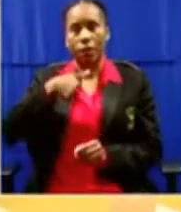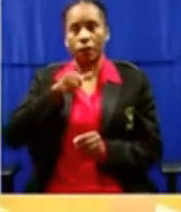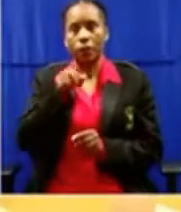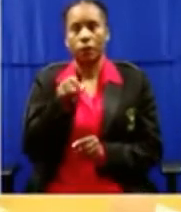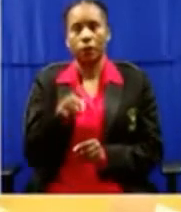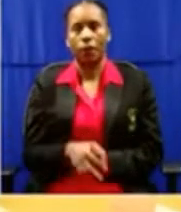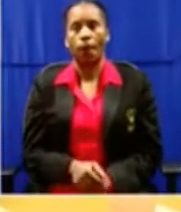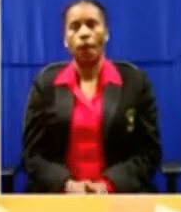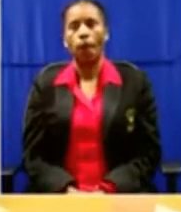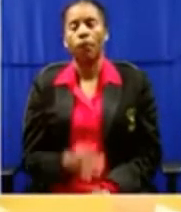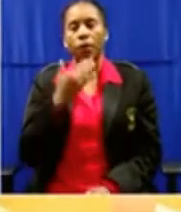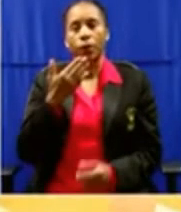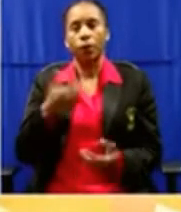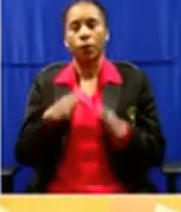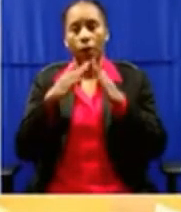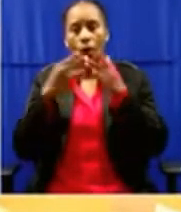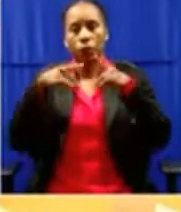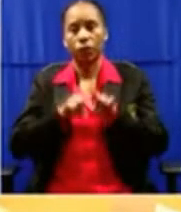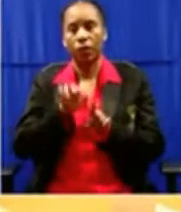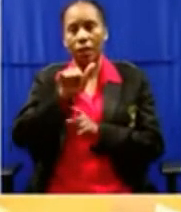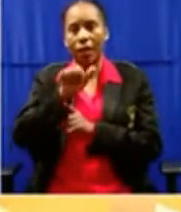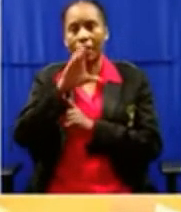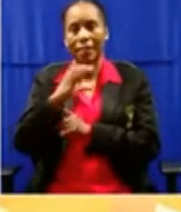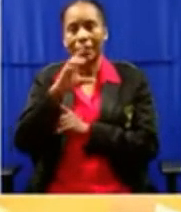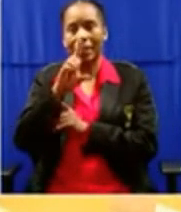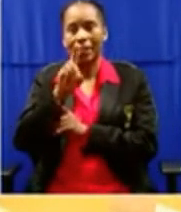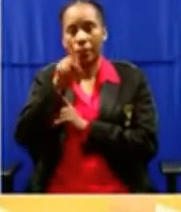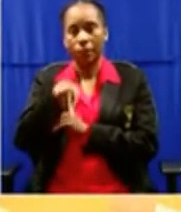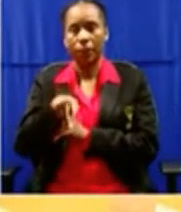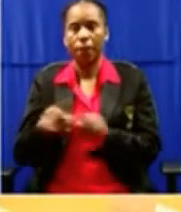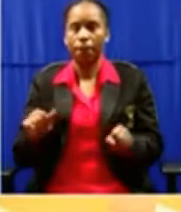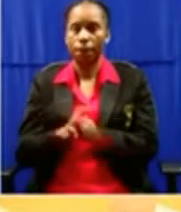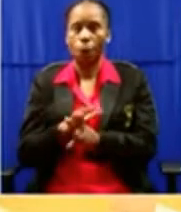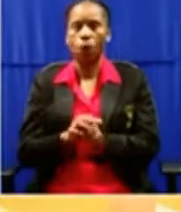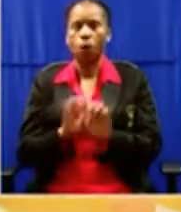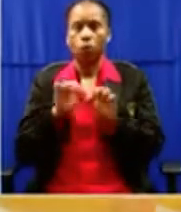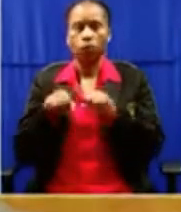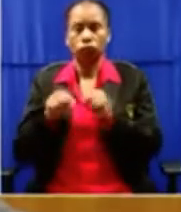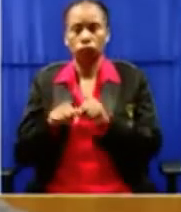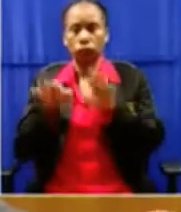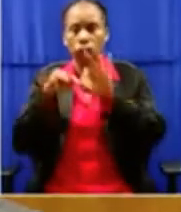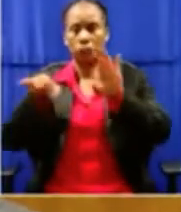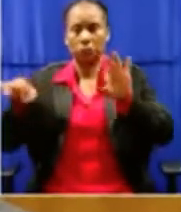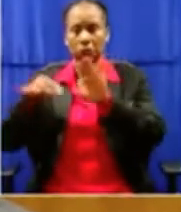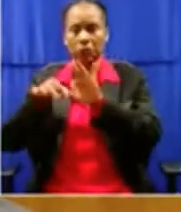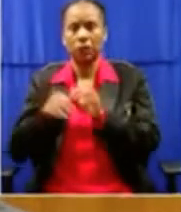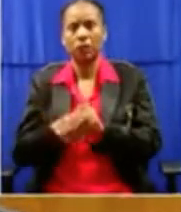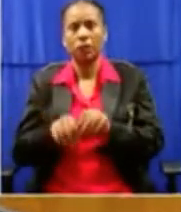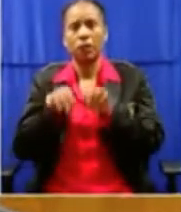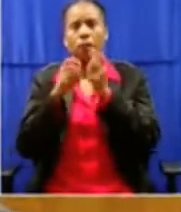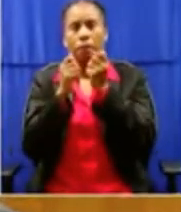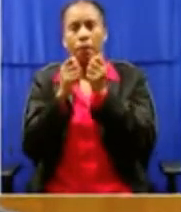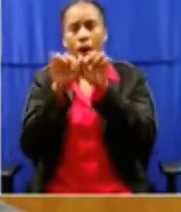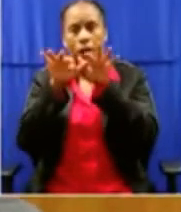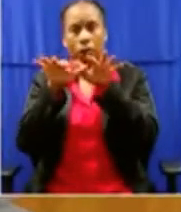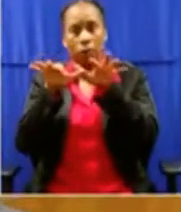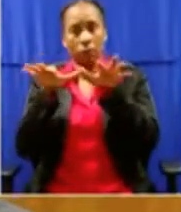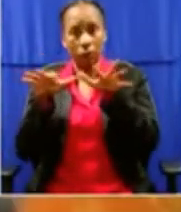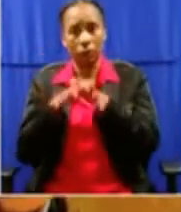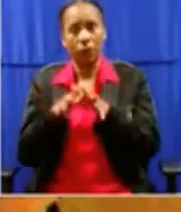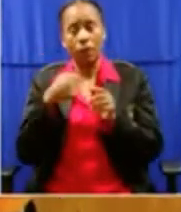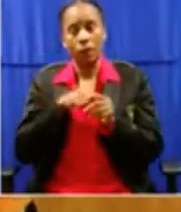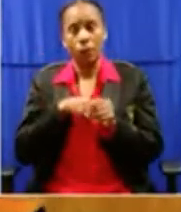Thank you, House Chair. House Chair, the ACDP fully appreciates the very precarious state of public finances that we are enduring at the